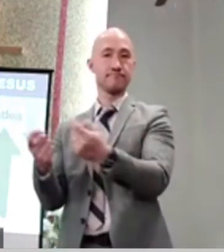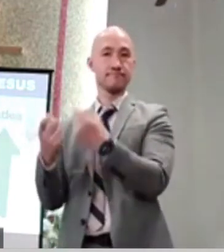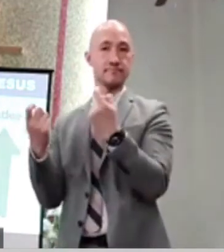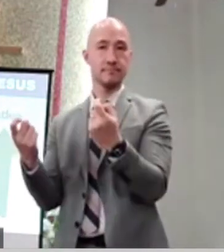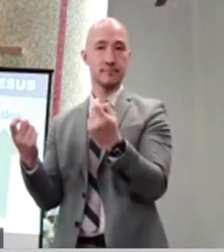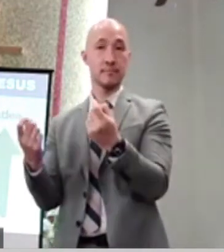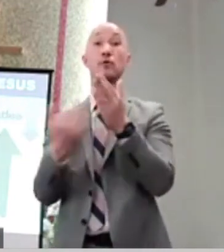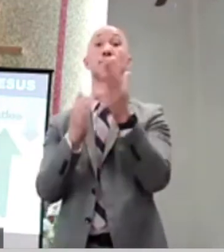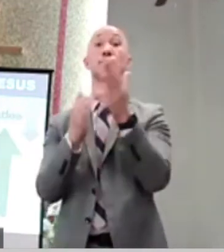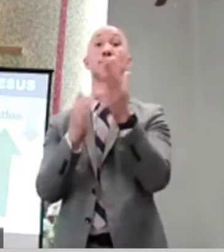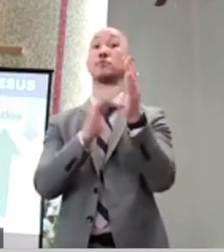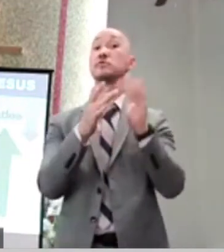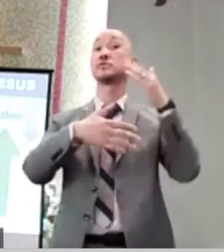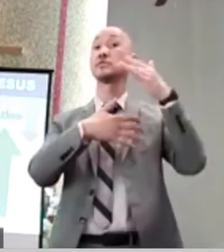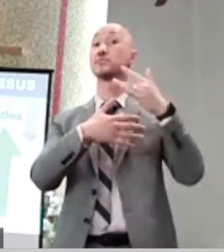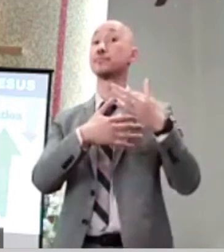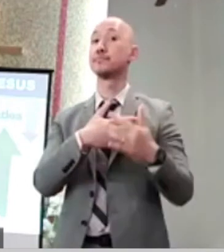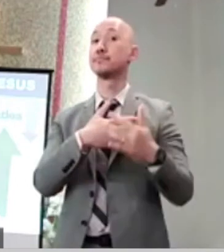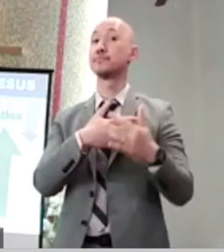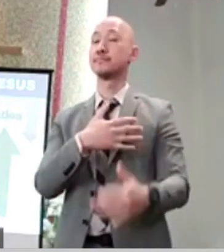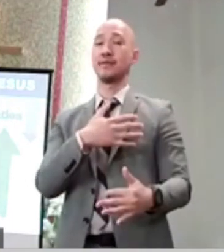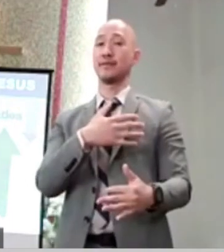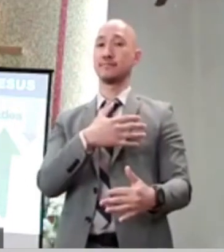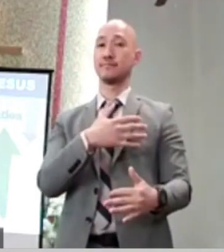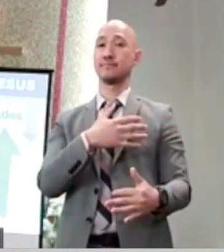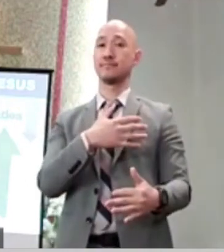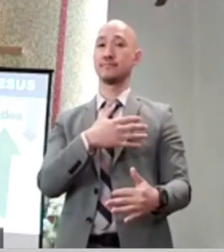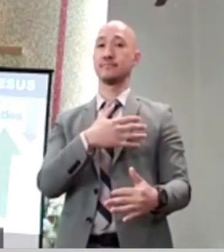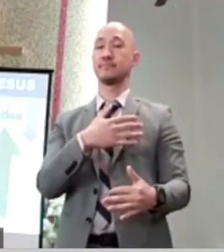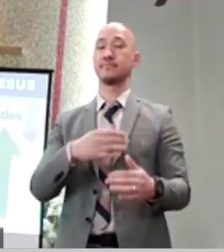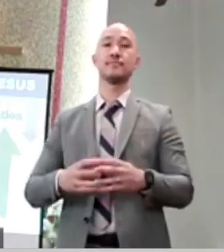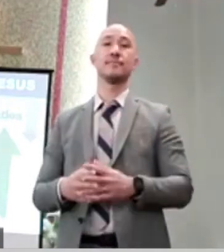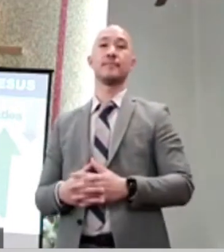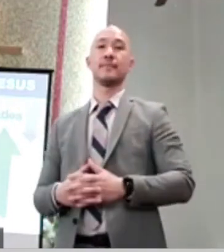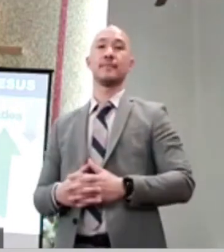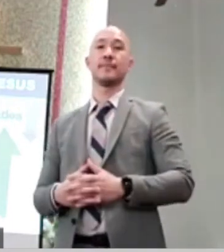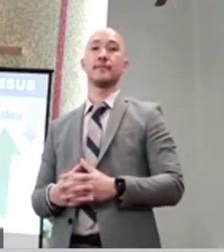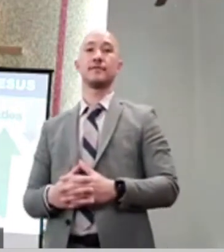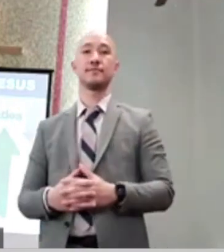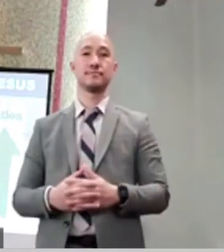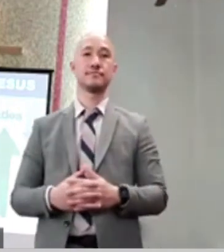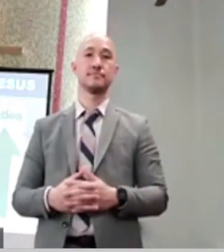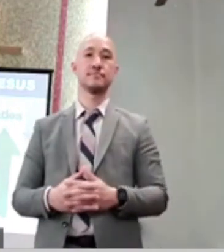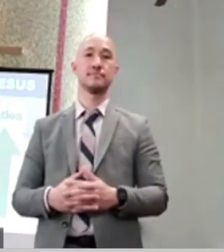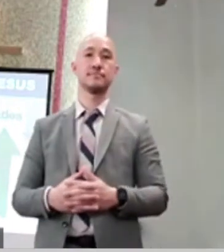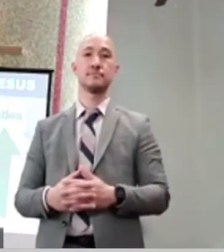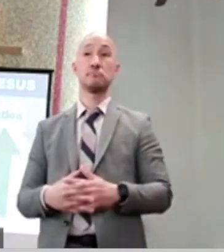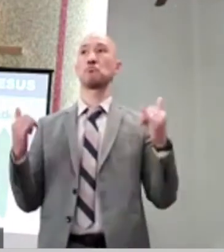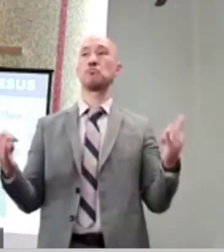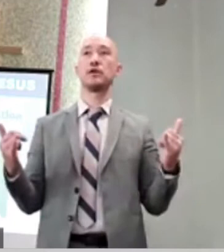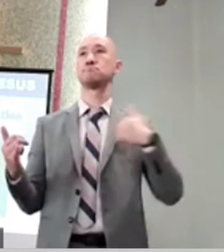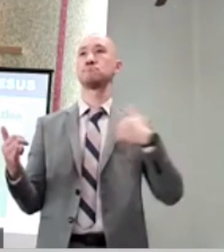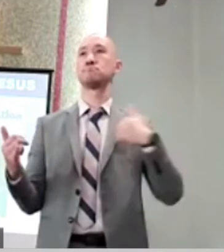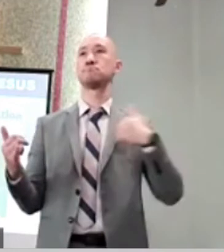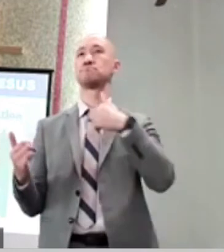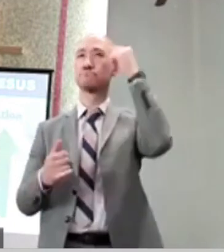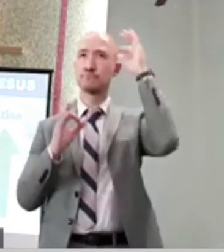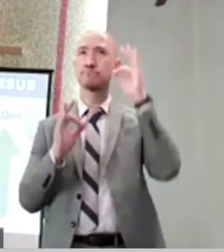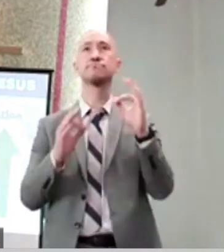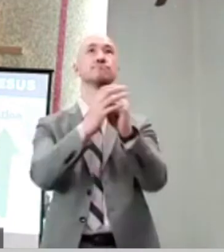for by his son, Jesus Christ. He offered himself up to it, which is why we worship him, which is why we're